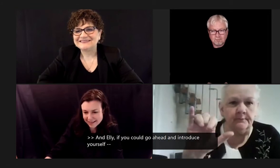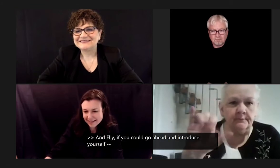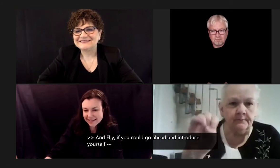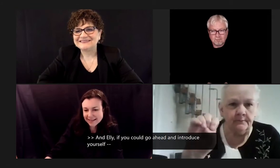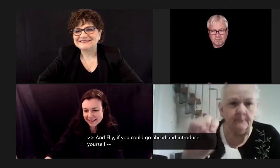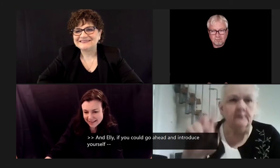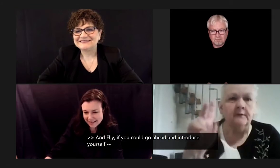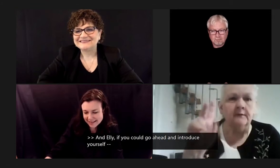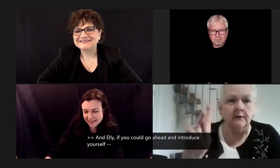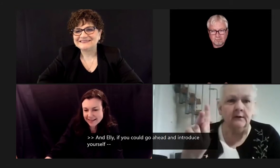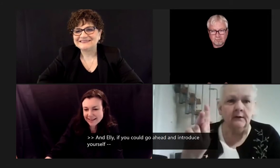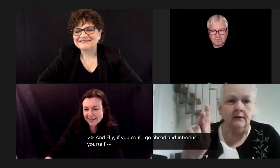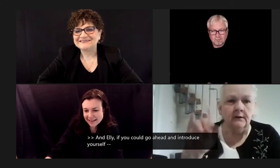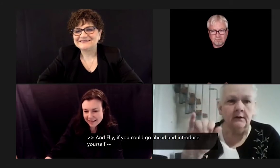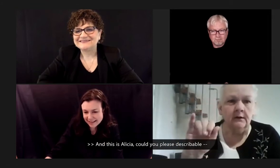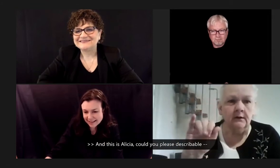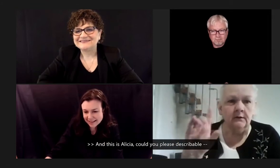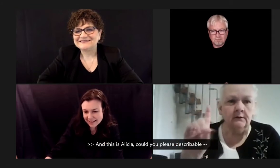Ellie.